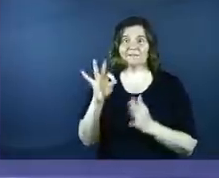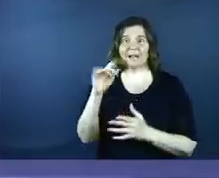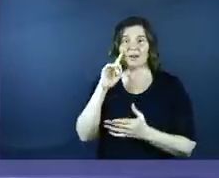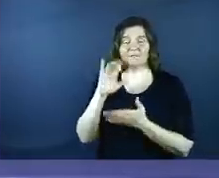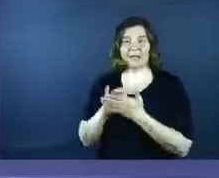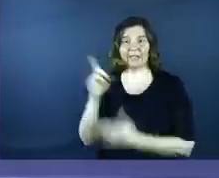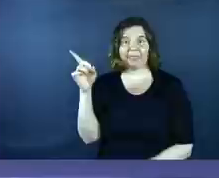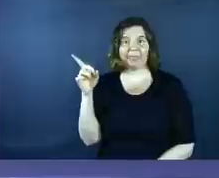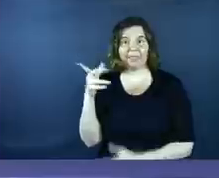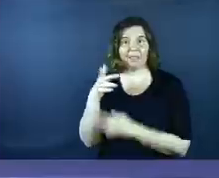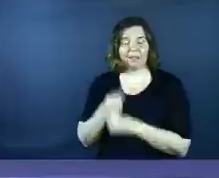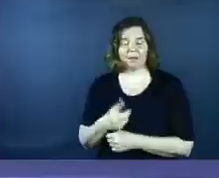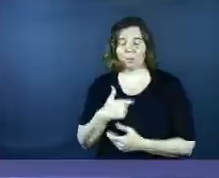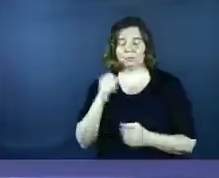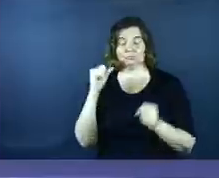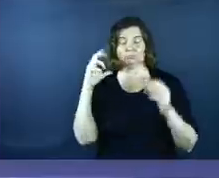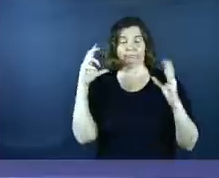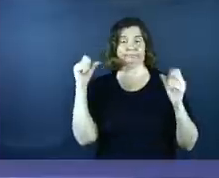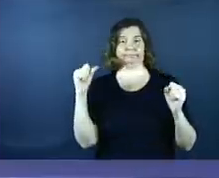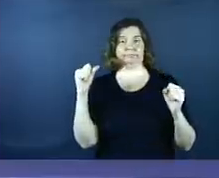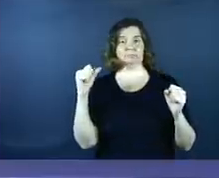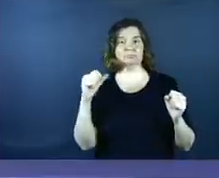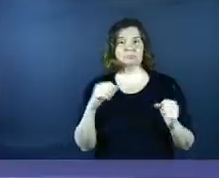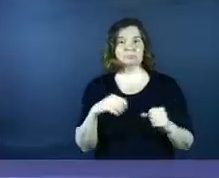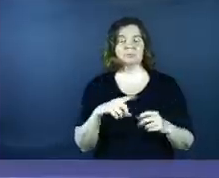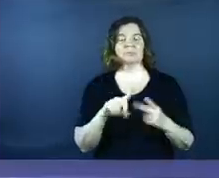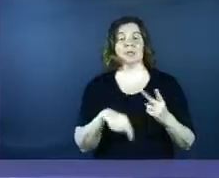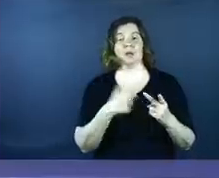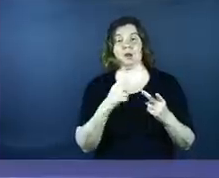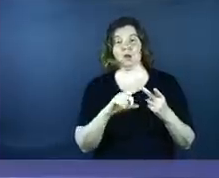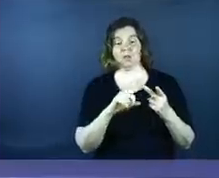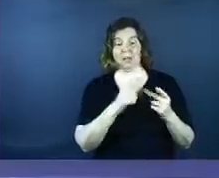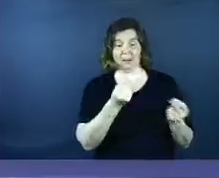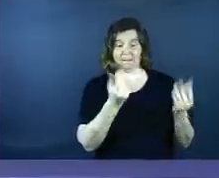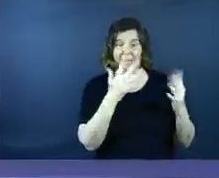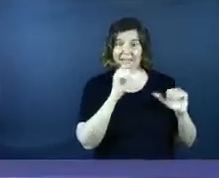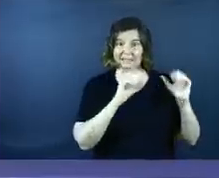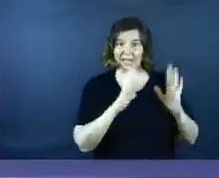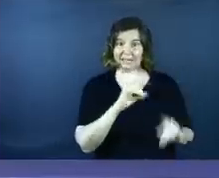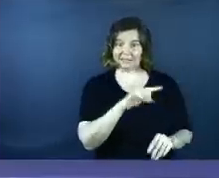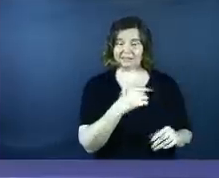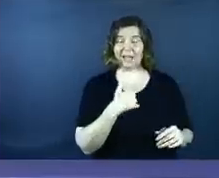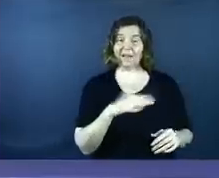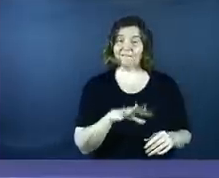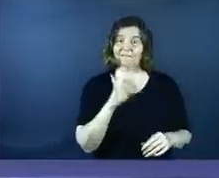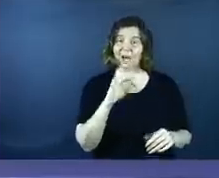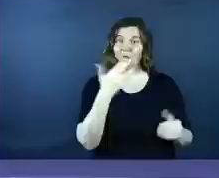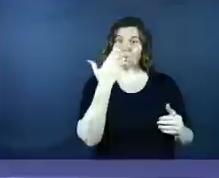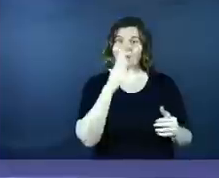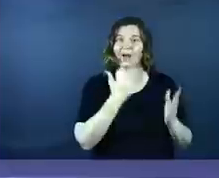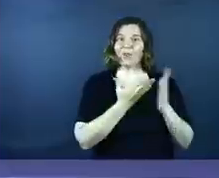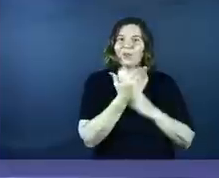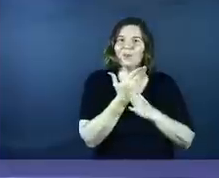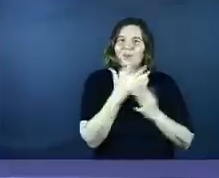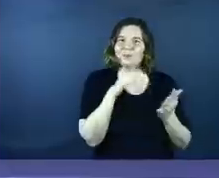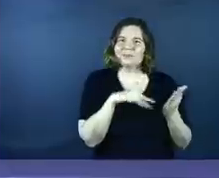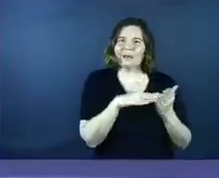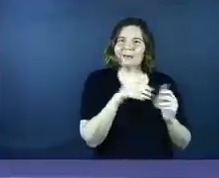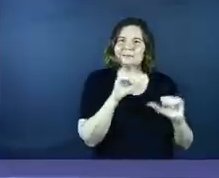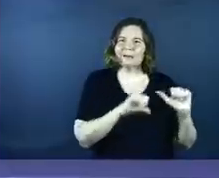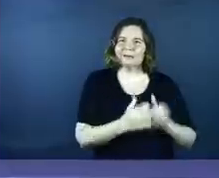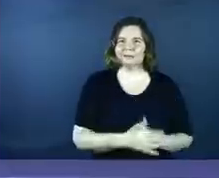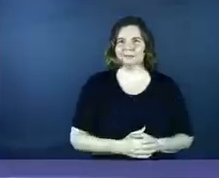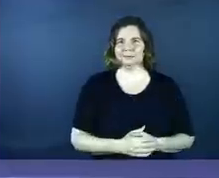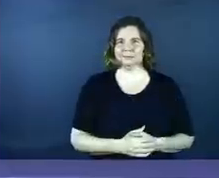which blows my mind. Here's another shocker. Many scientists have found God through their